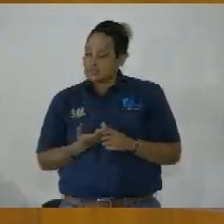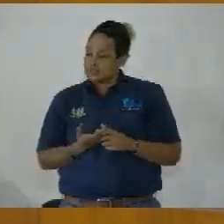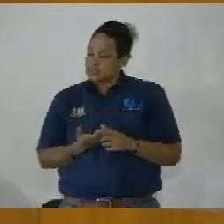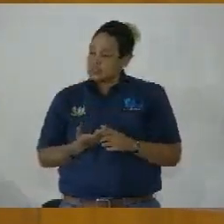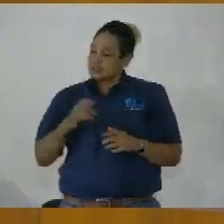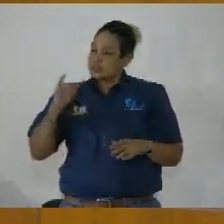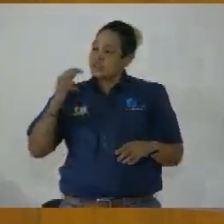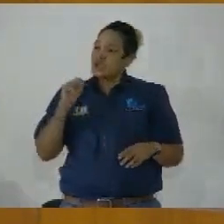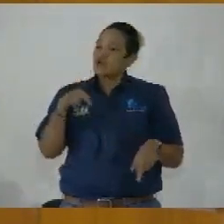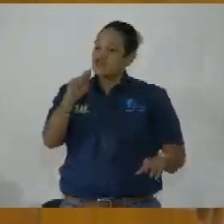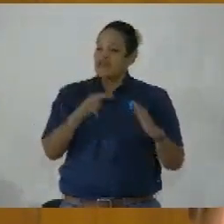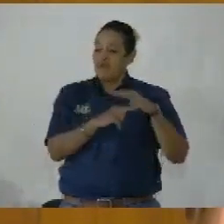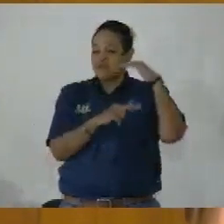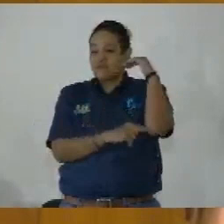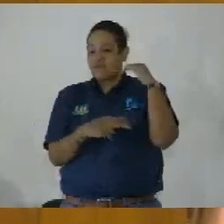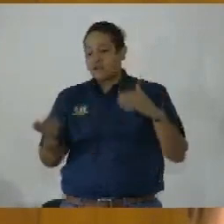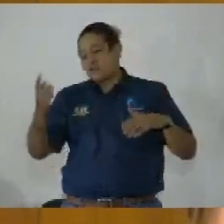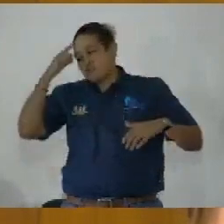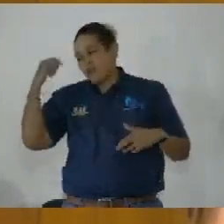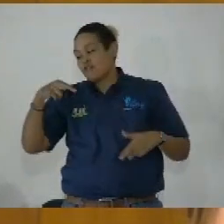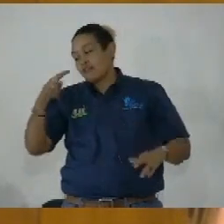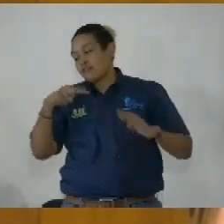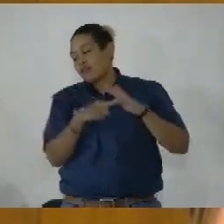John River Bridge, Black River Bridge.